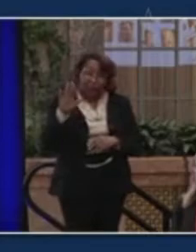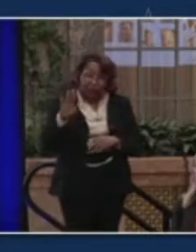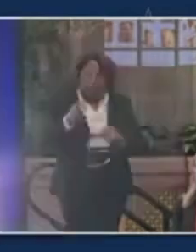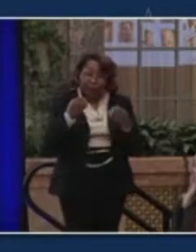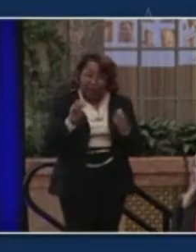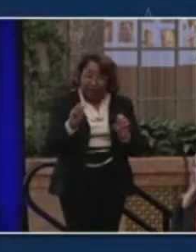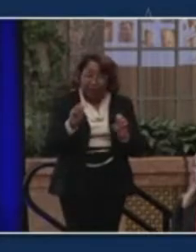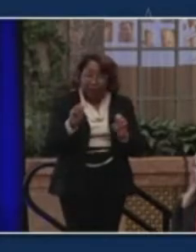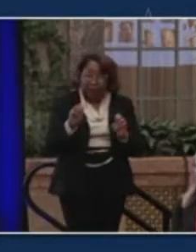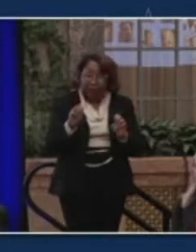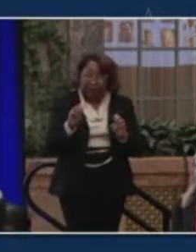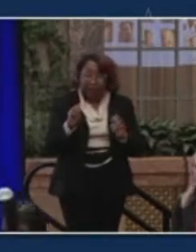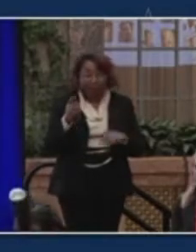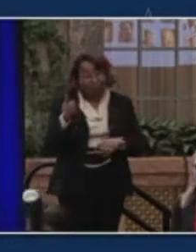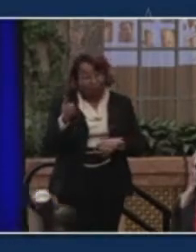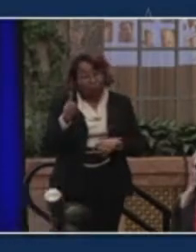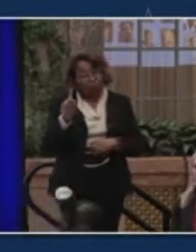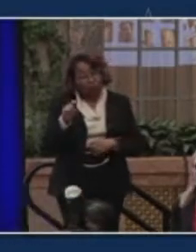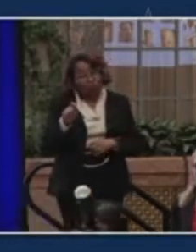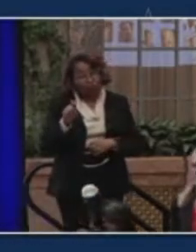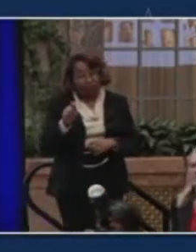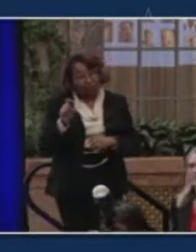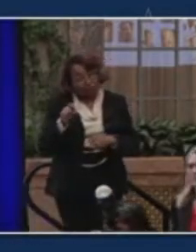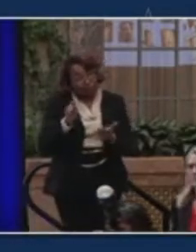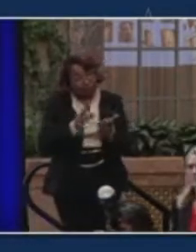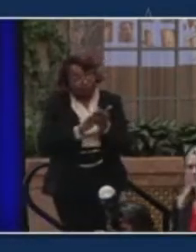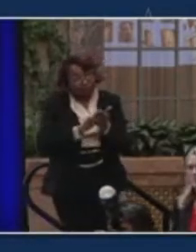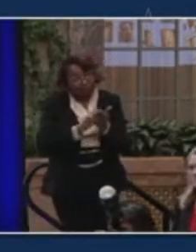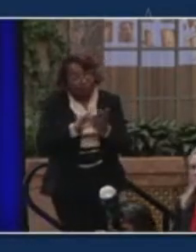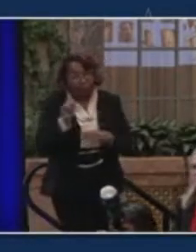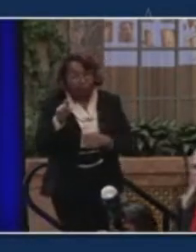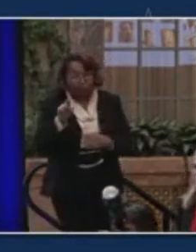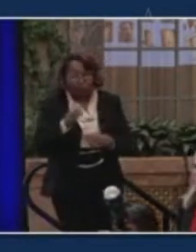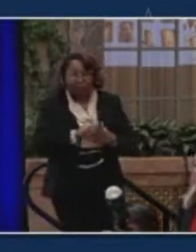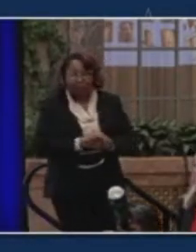were others, but you were there. You were there.